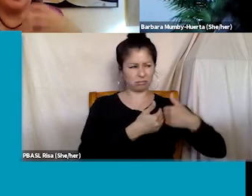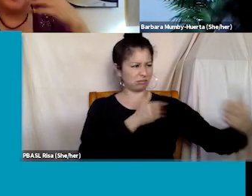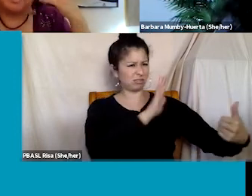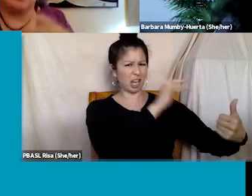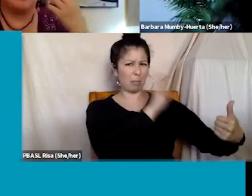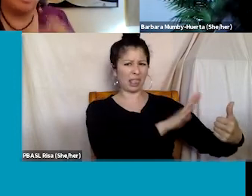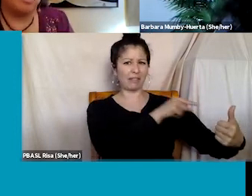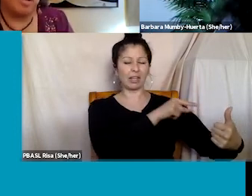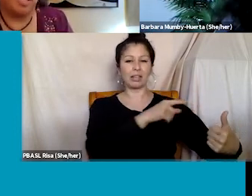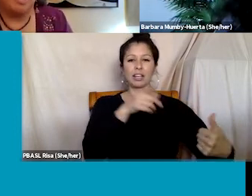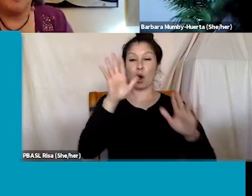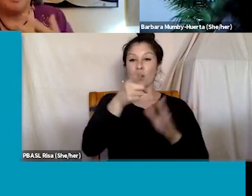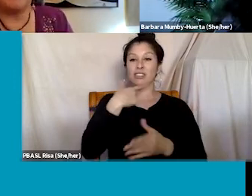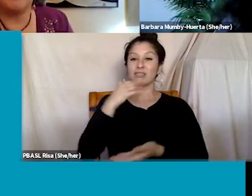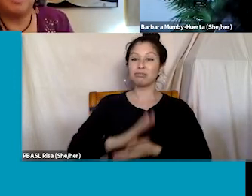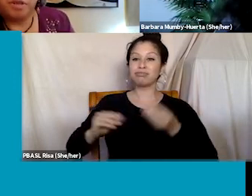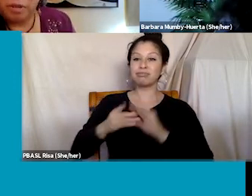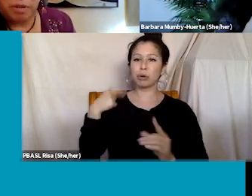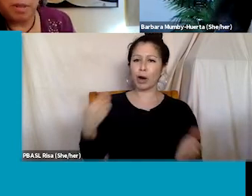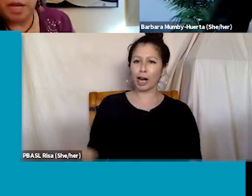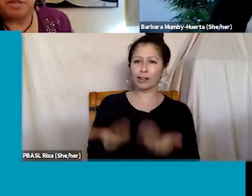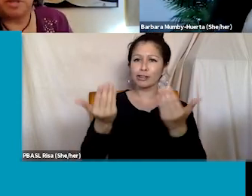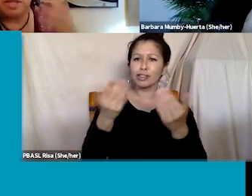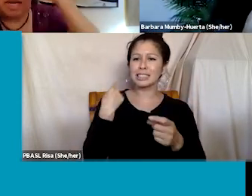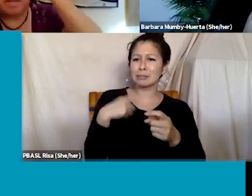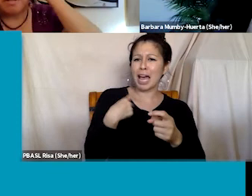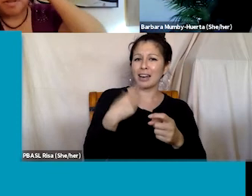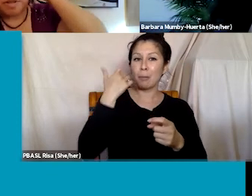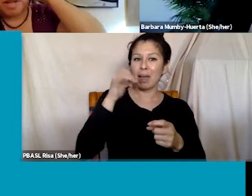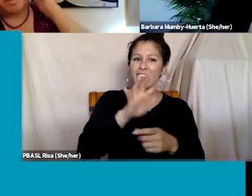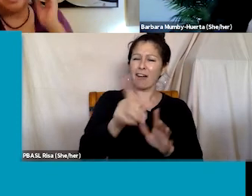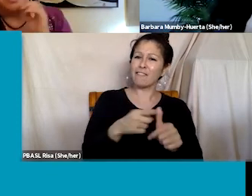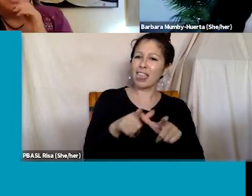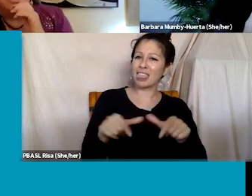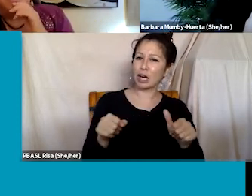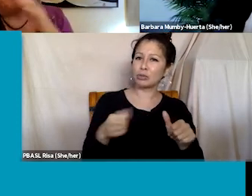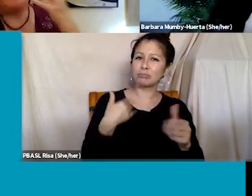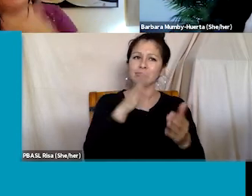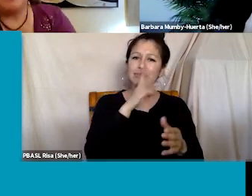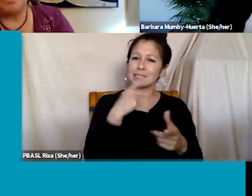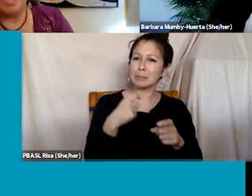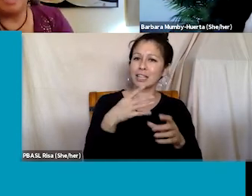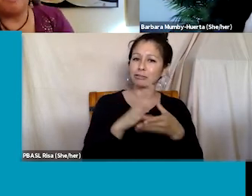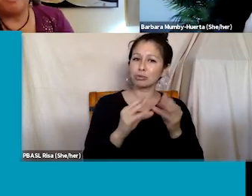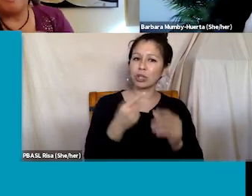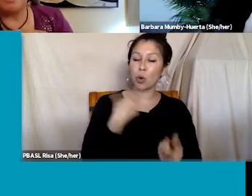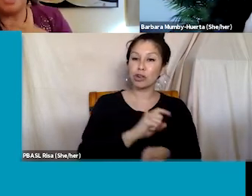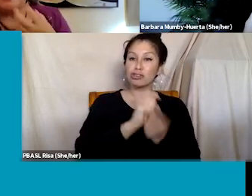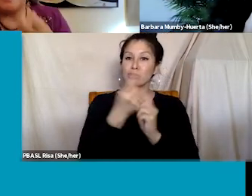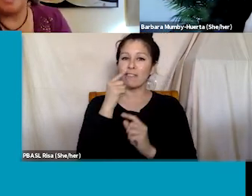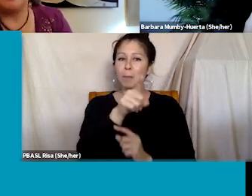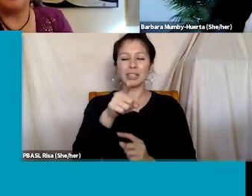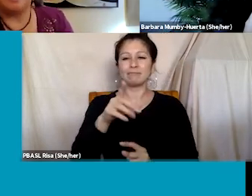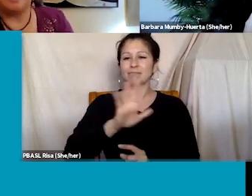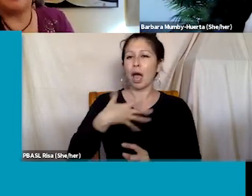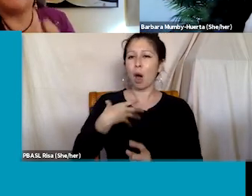thing is she was telling this story, and we encouraged her to do it in Spanish because that is her first language. And we would translate it for her, but she had